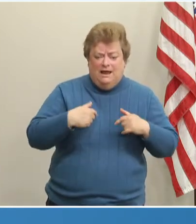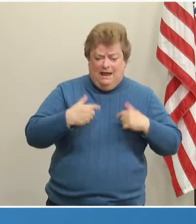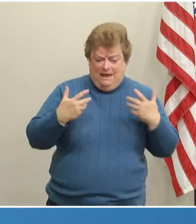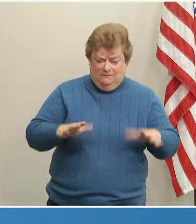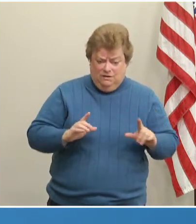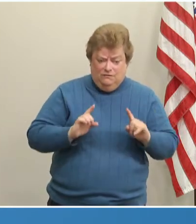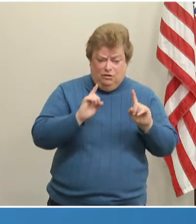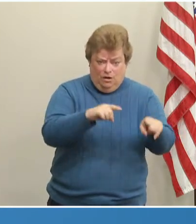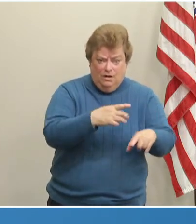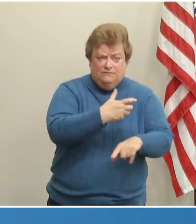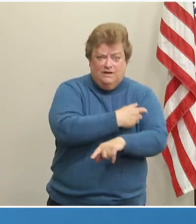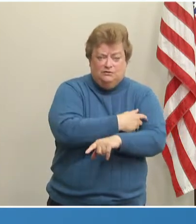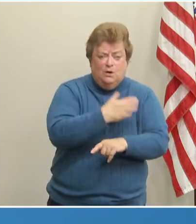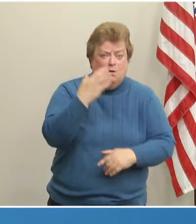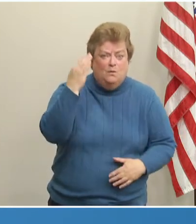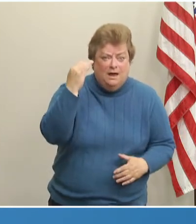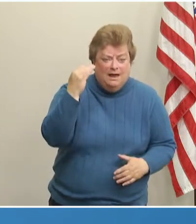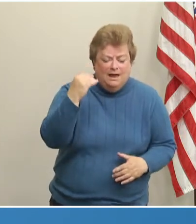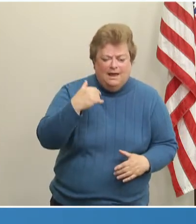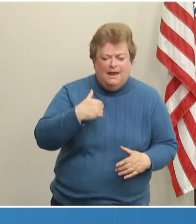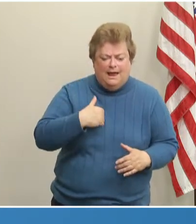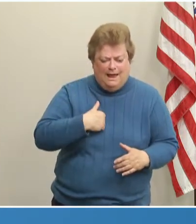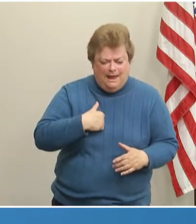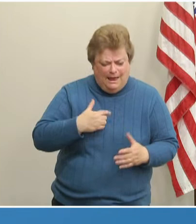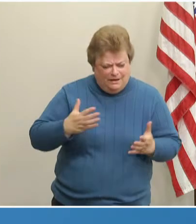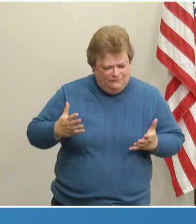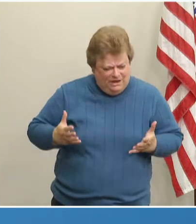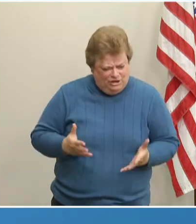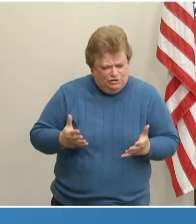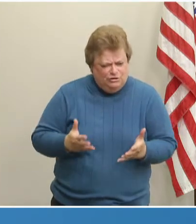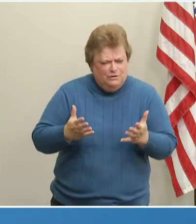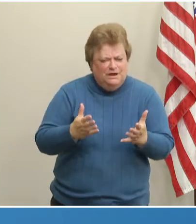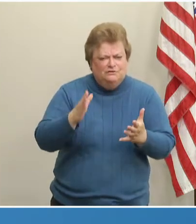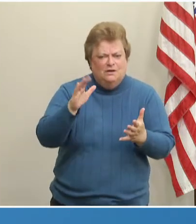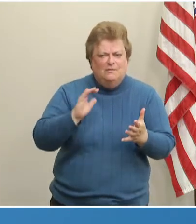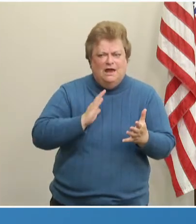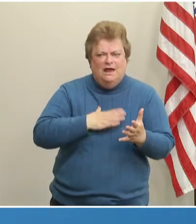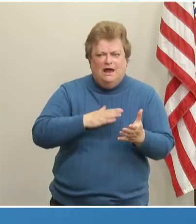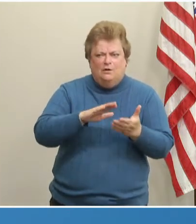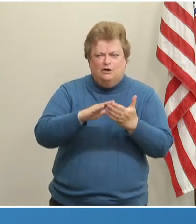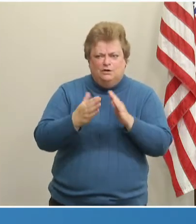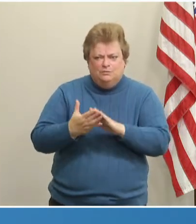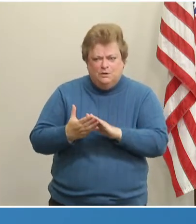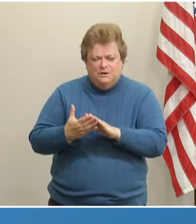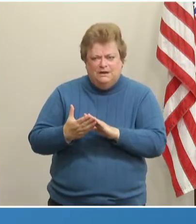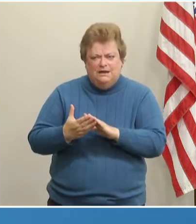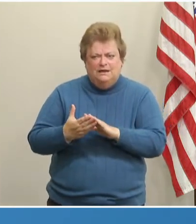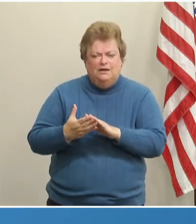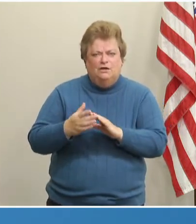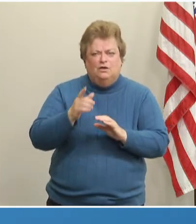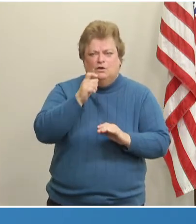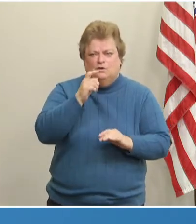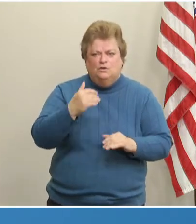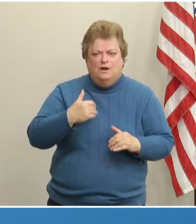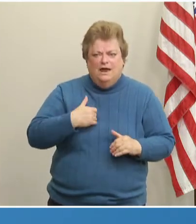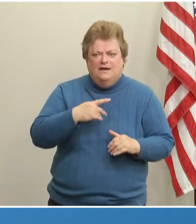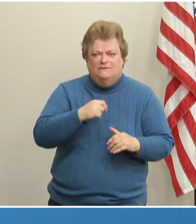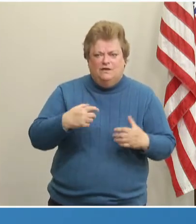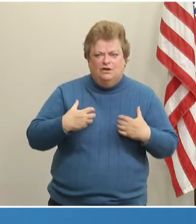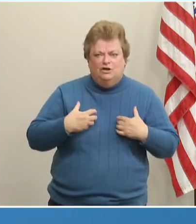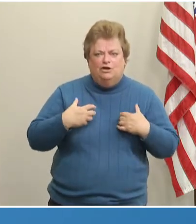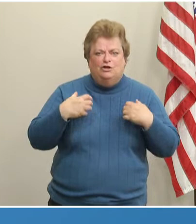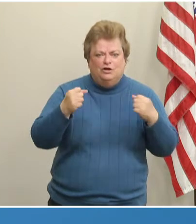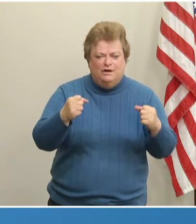and the reason I've gone is because I've been encouraged. I've been encouraged by our community that has had the courage